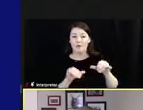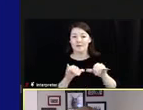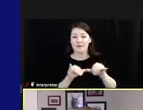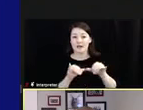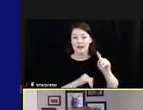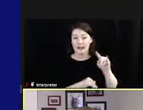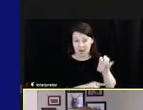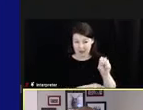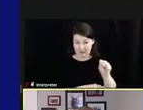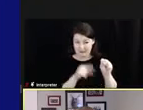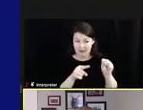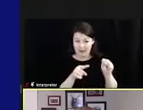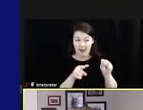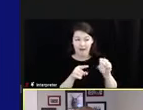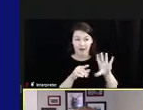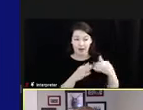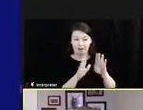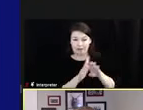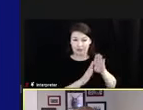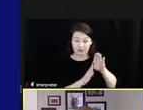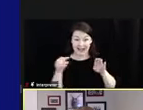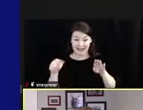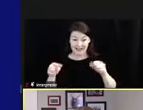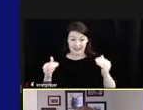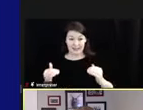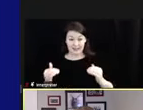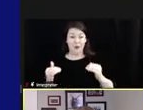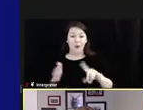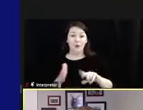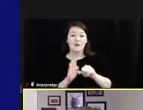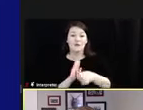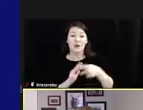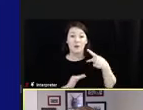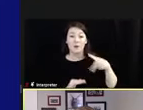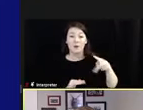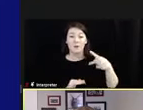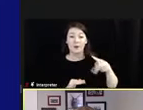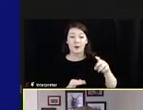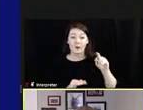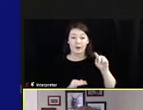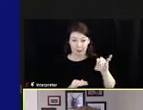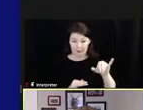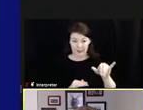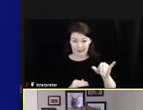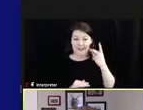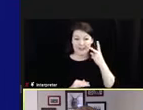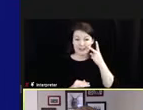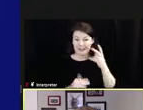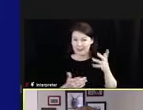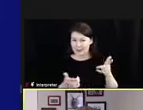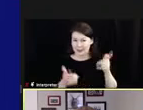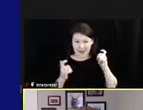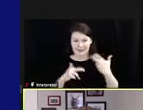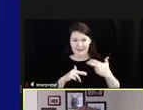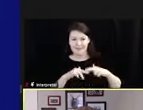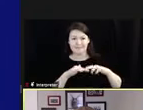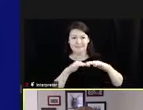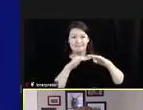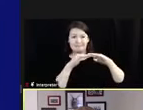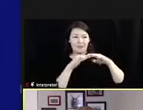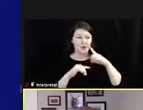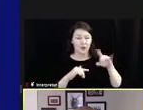And I want to point out specifically Pueblo County, where really in the last week or so, we have seen this pretty rapid increase or acceleration in